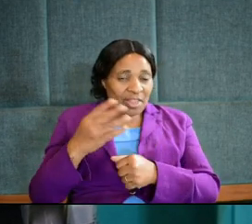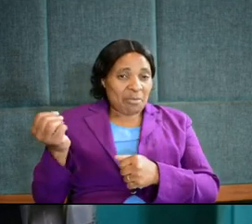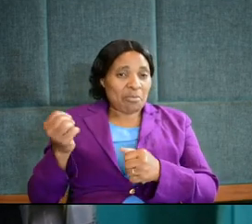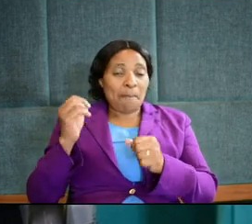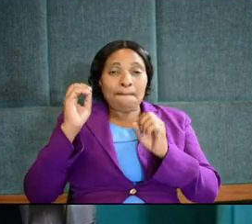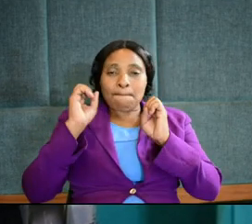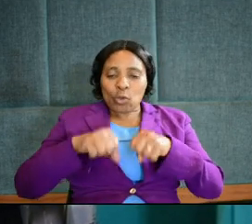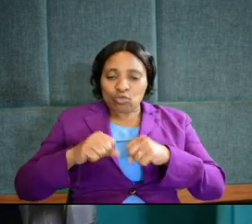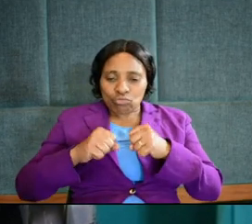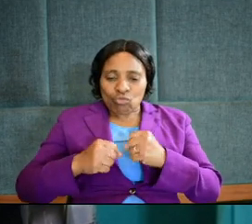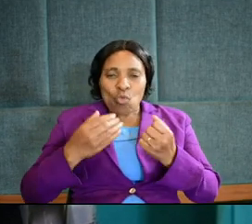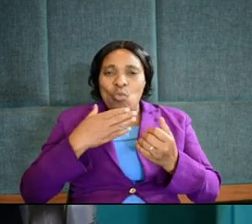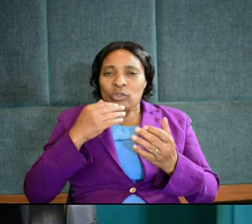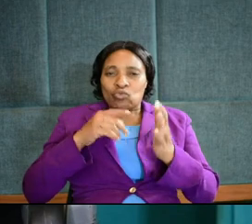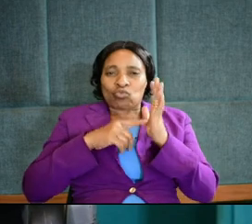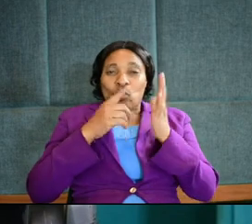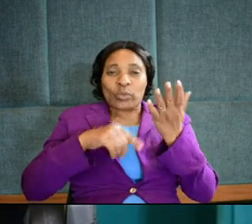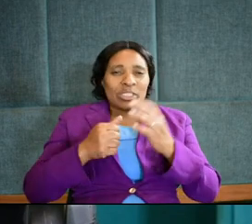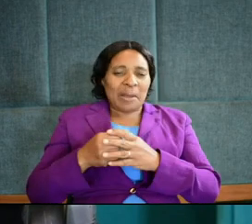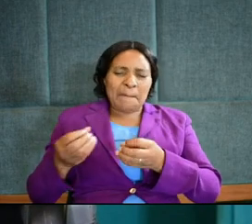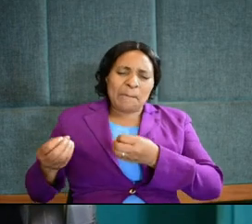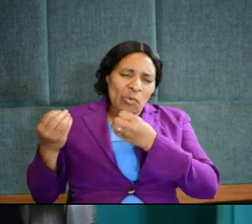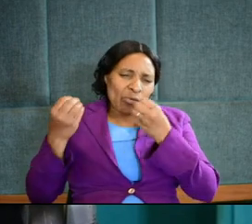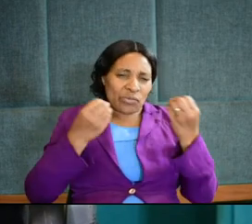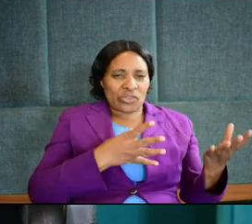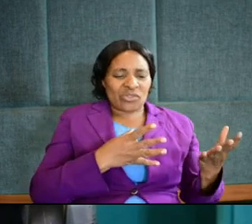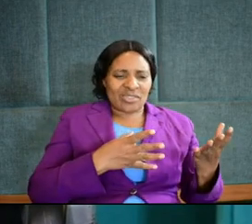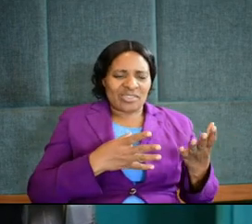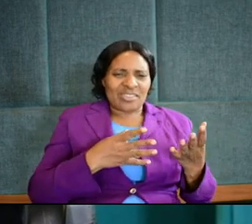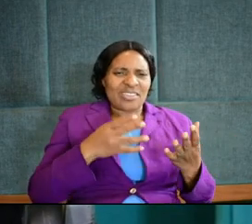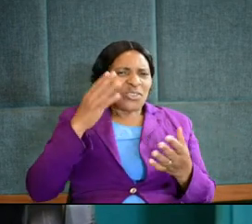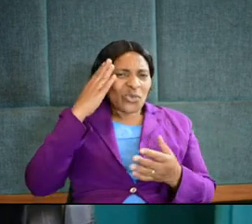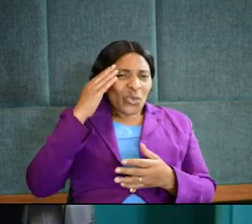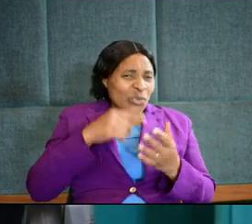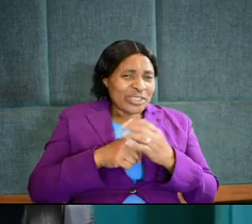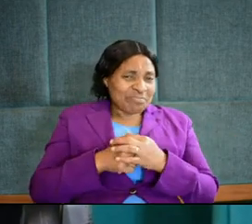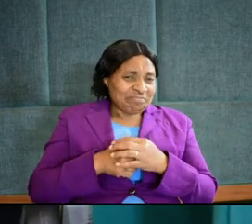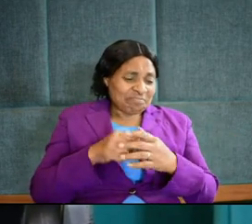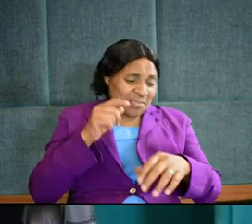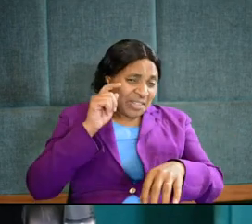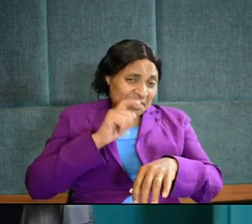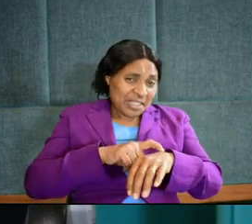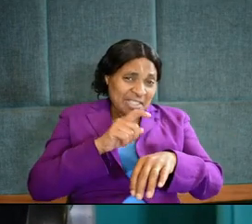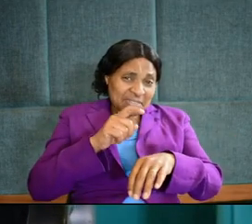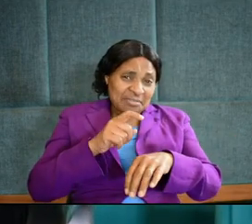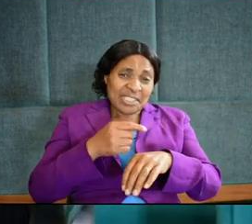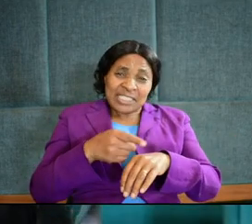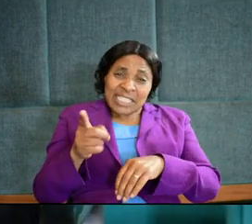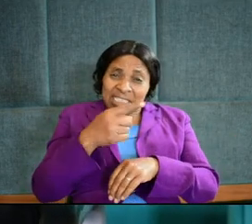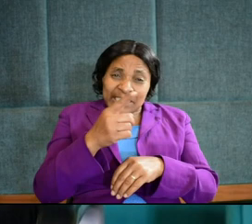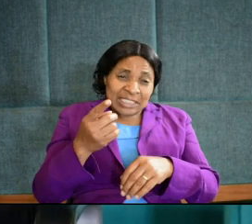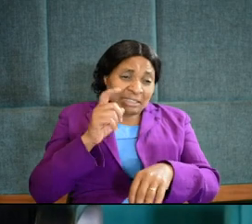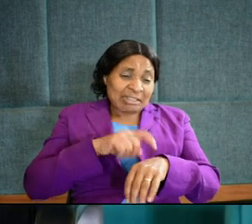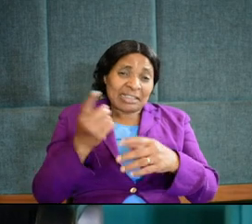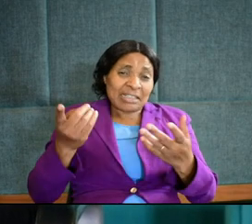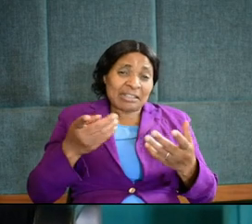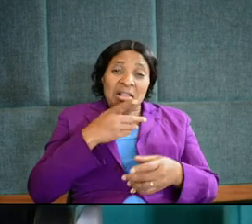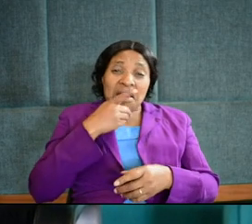show their faith in the provision he had made. You know, the snakes in the desert, first in a desert there's no water.